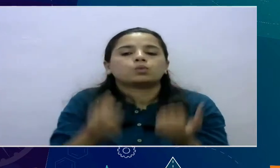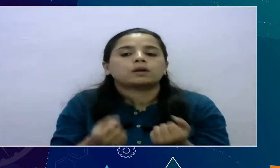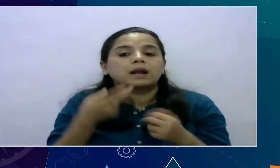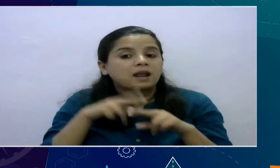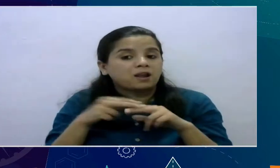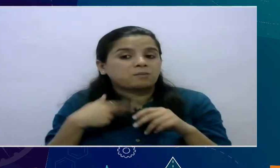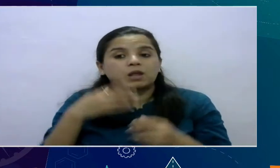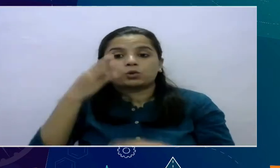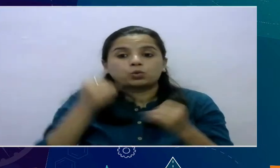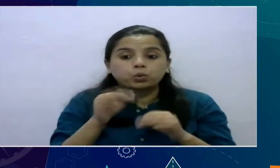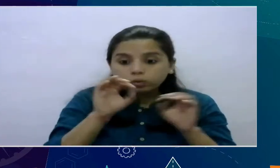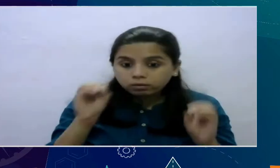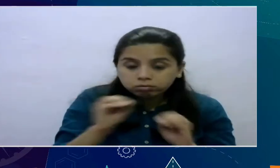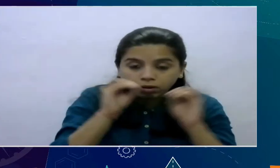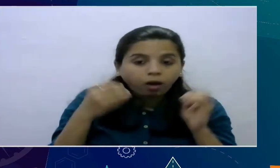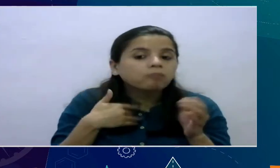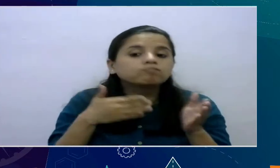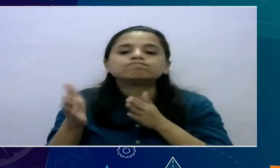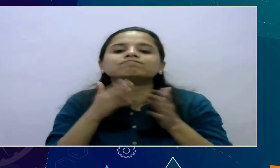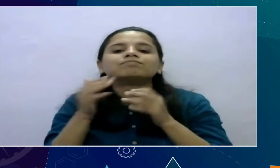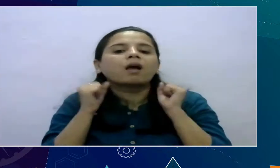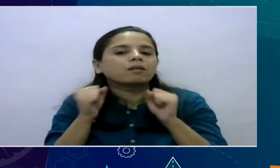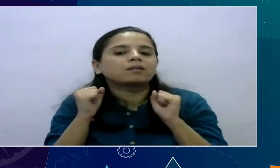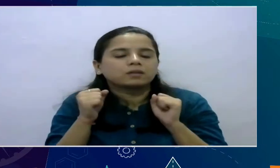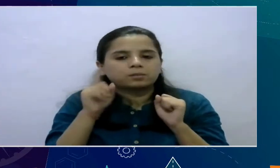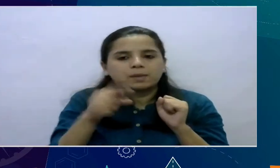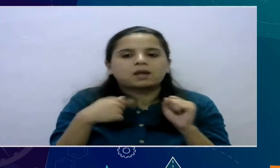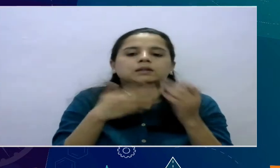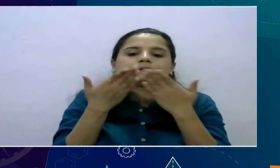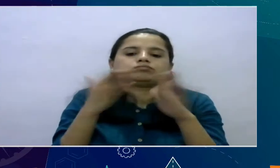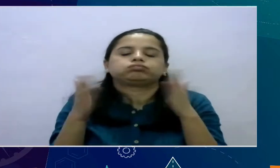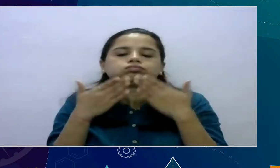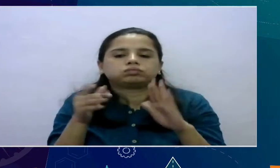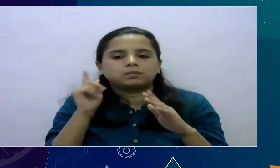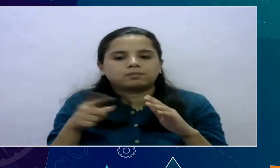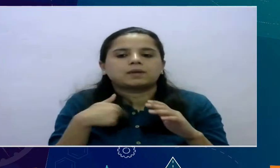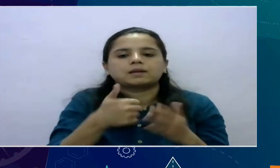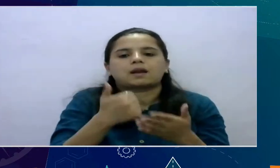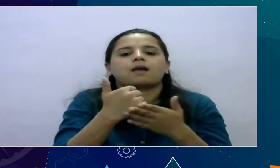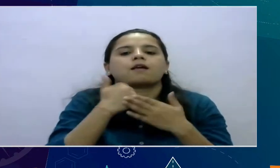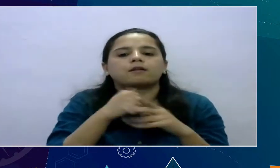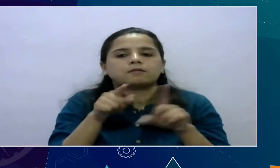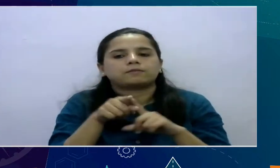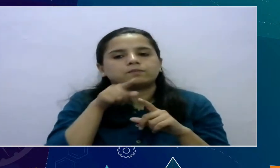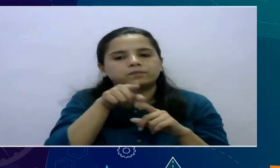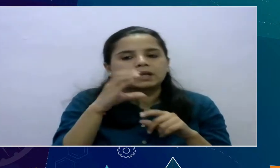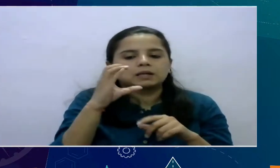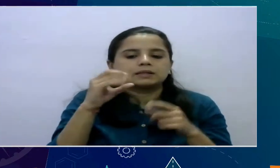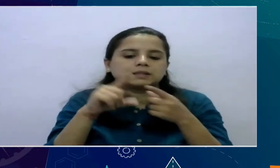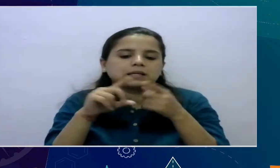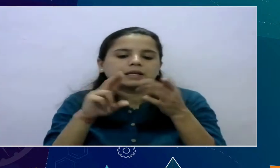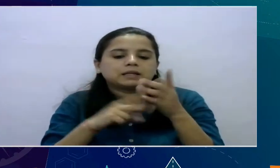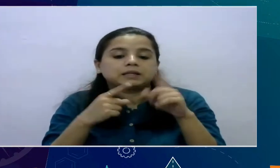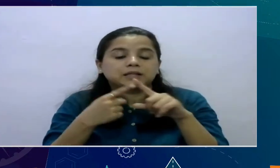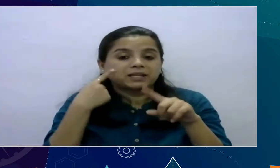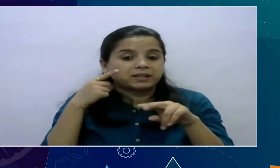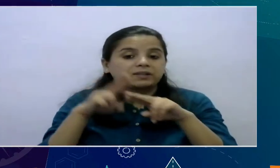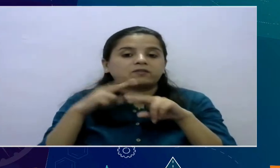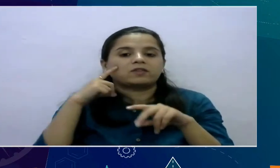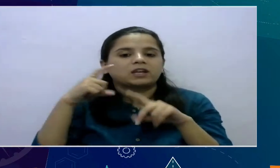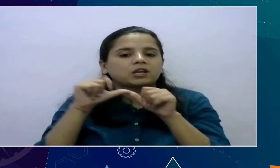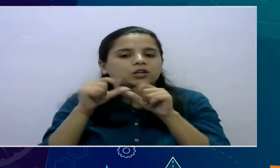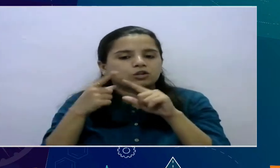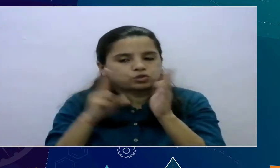milk as a whole. So I have to do the separation by the help of this centrifugation method. All